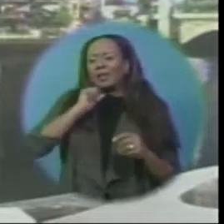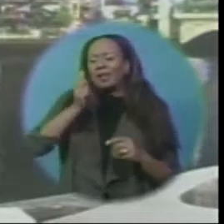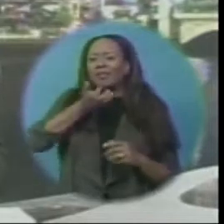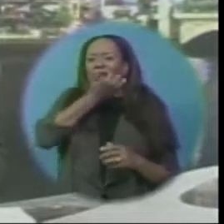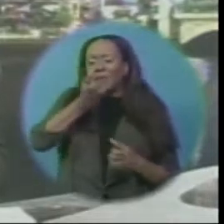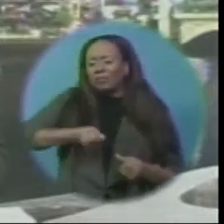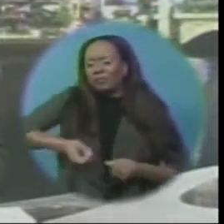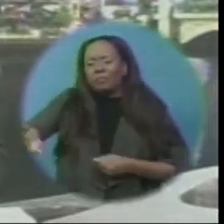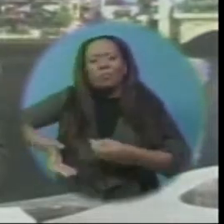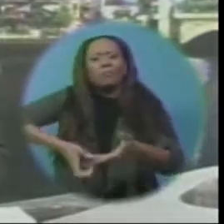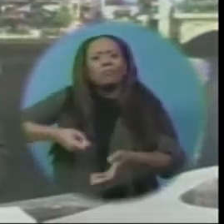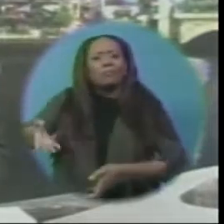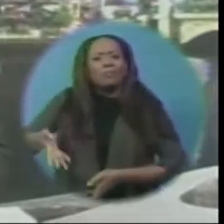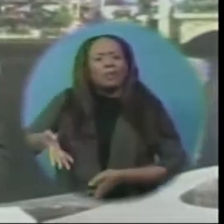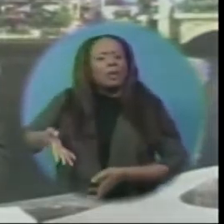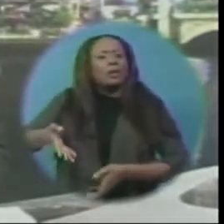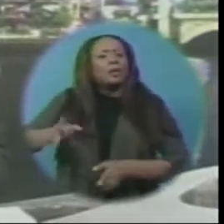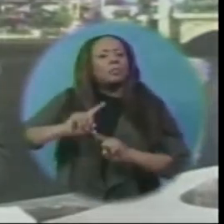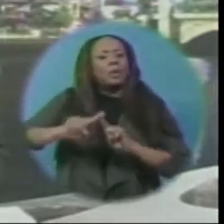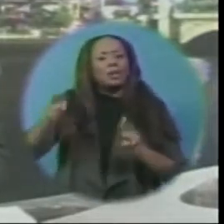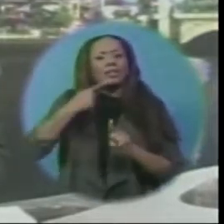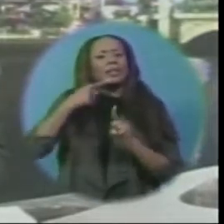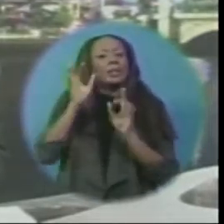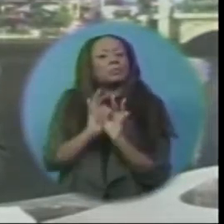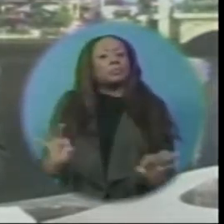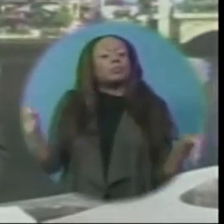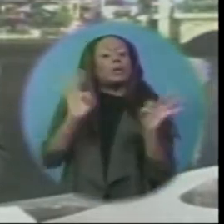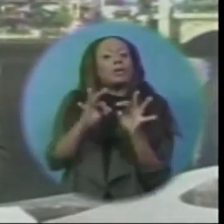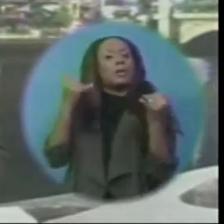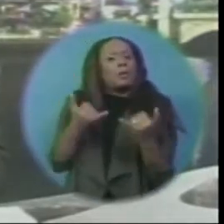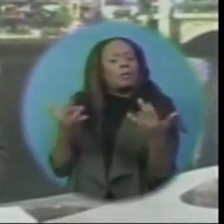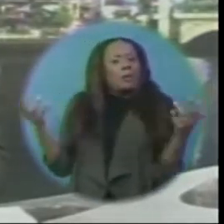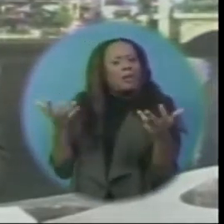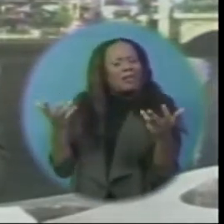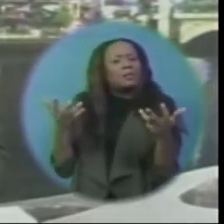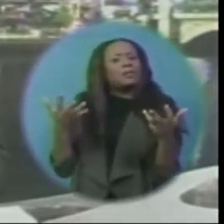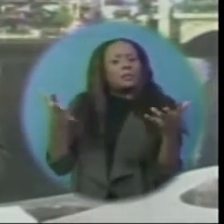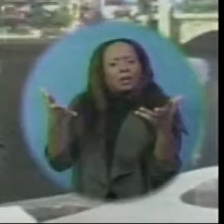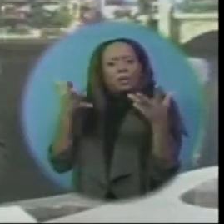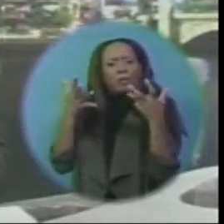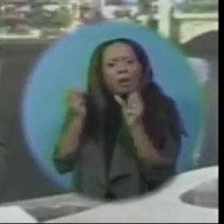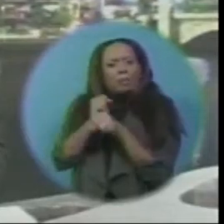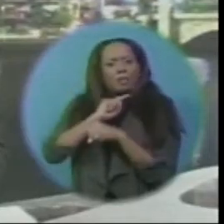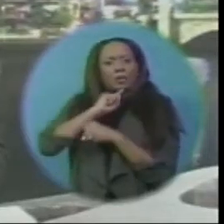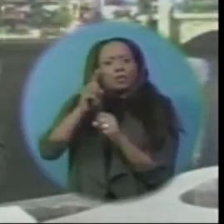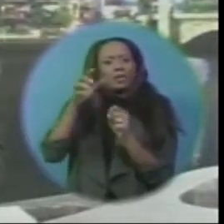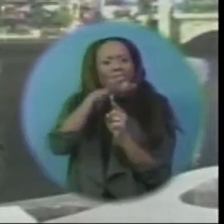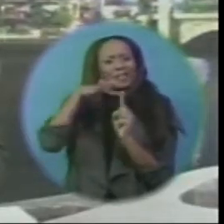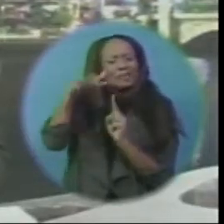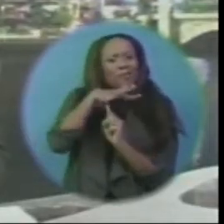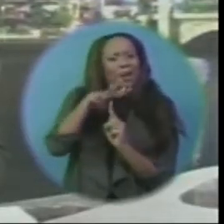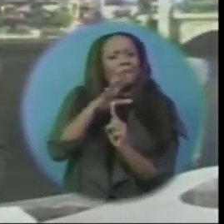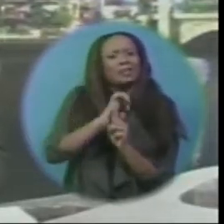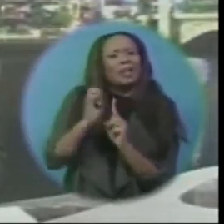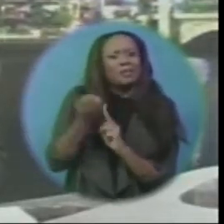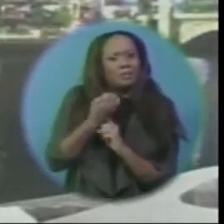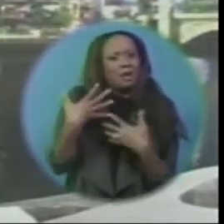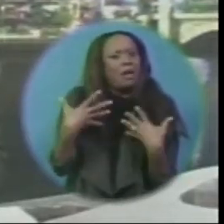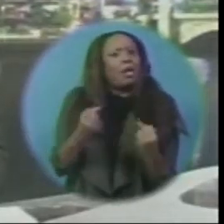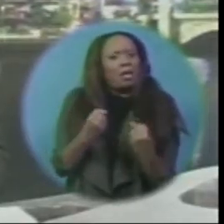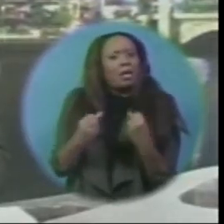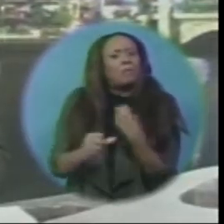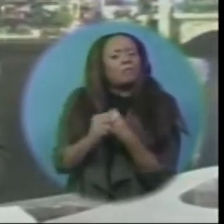abatement order was issued. He says the priority now is to contain the possible environmental health risk as the